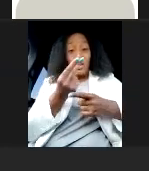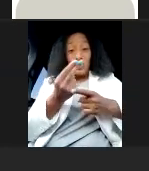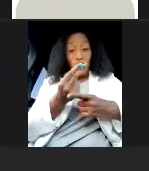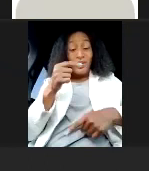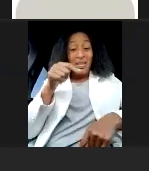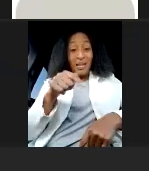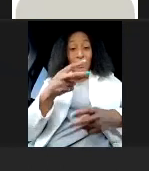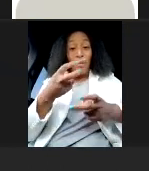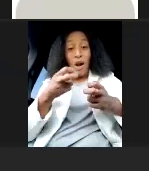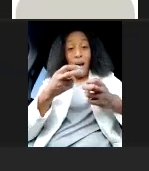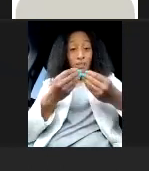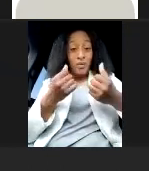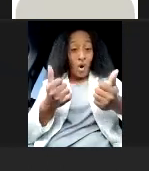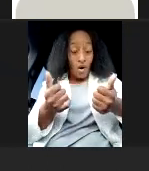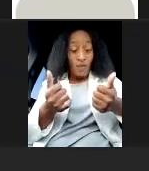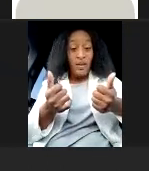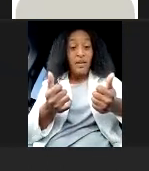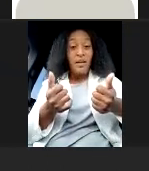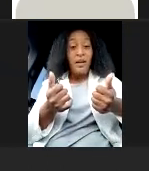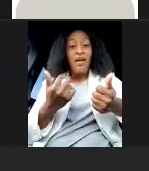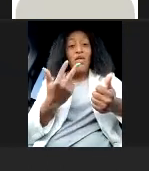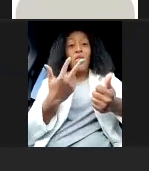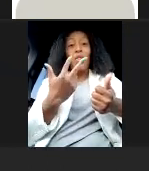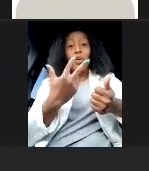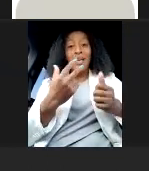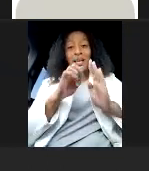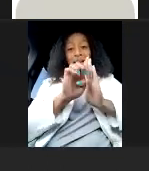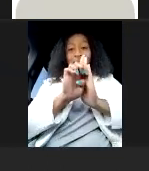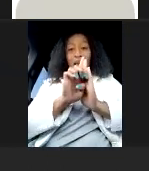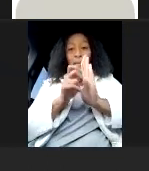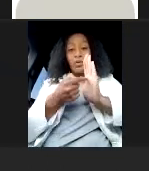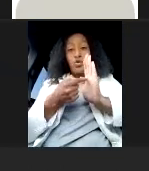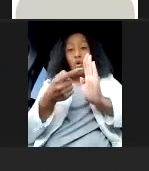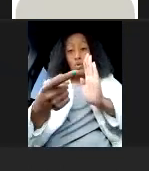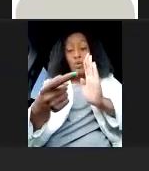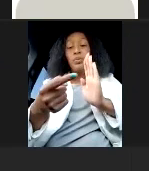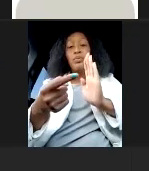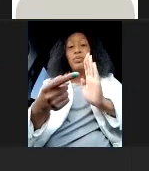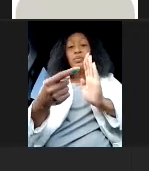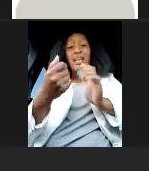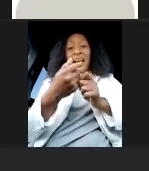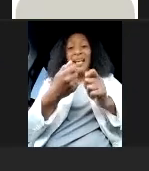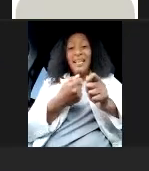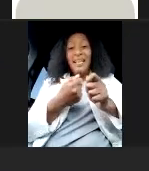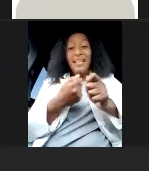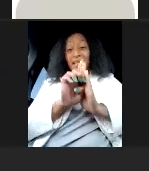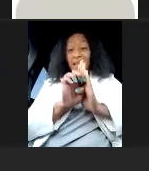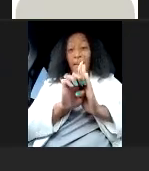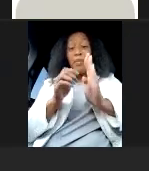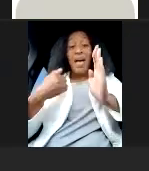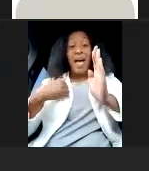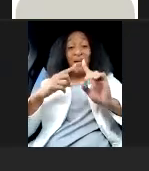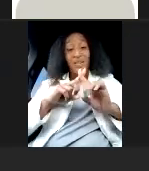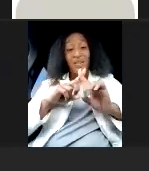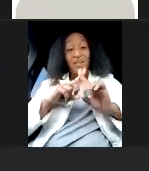there, and each example finds a different variable in the formula. So if you are